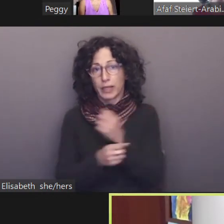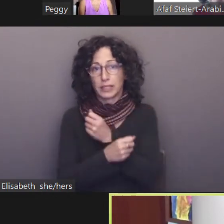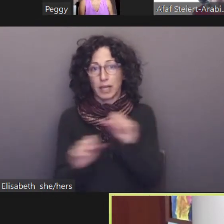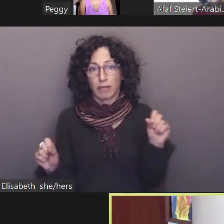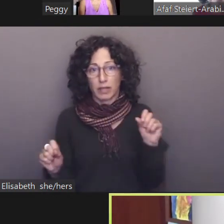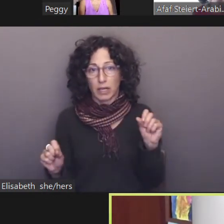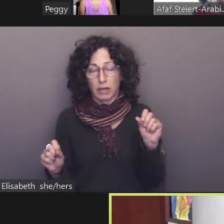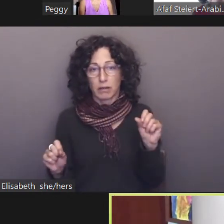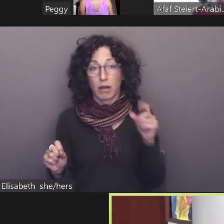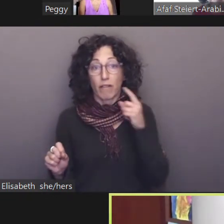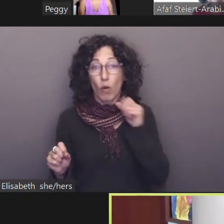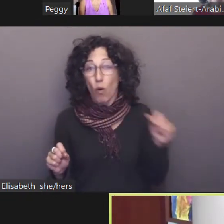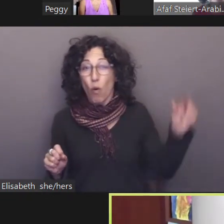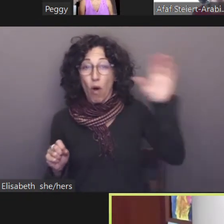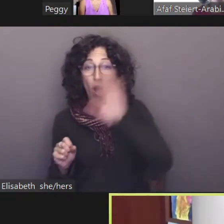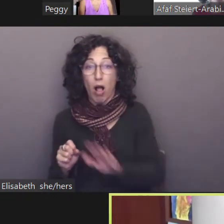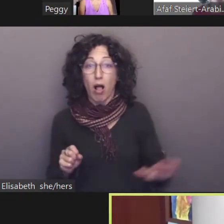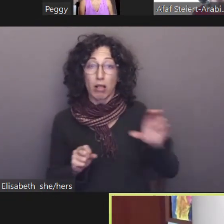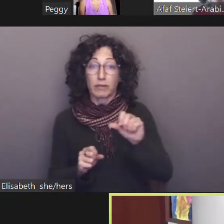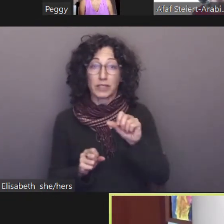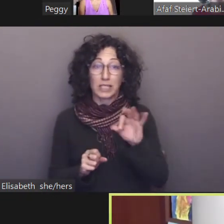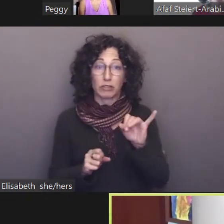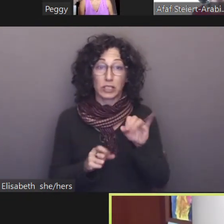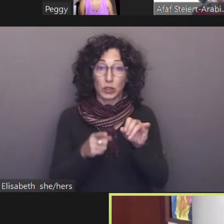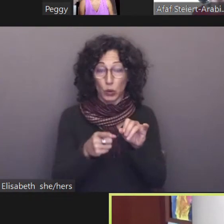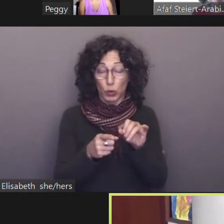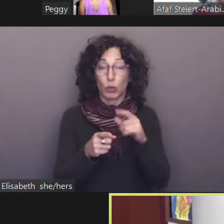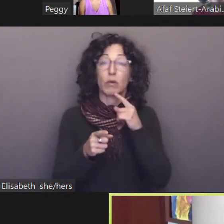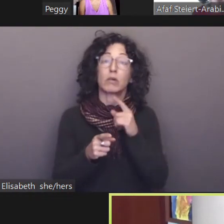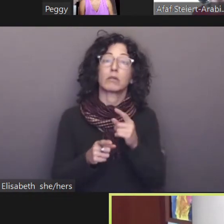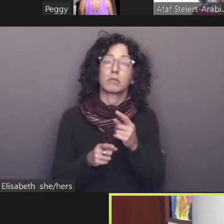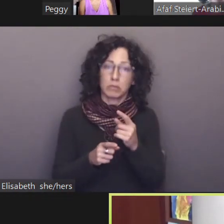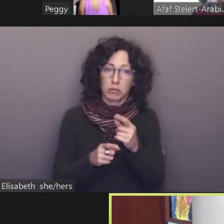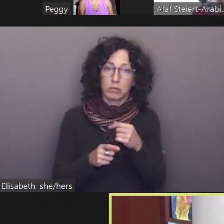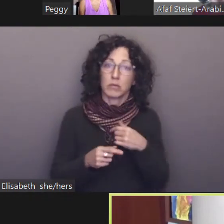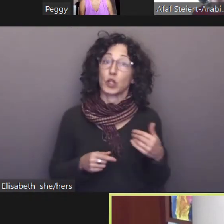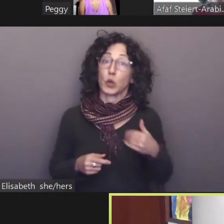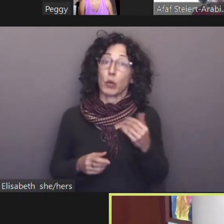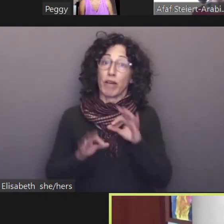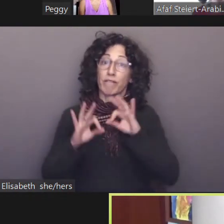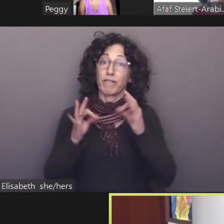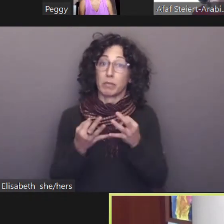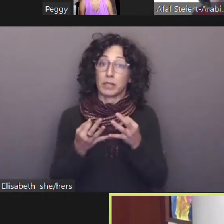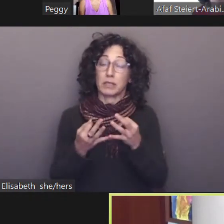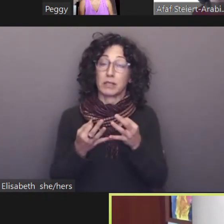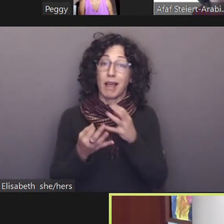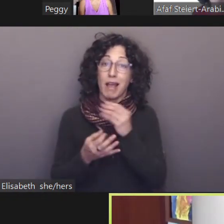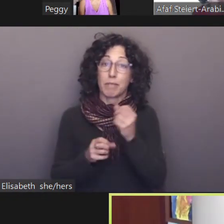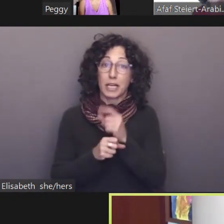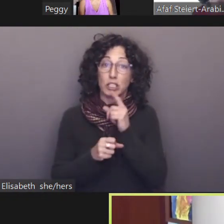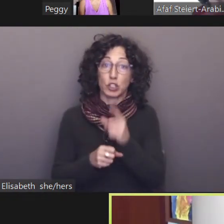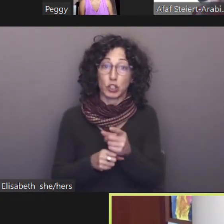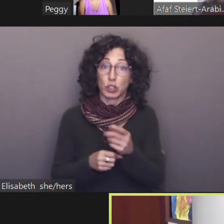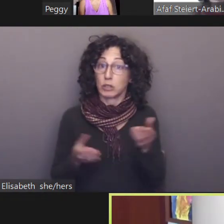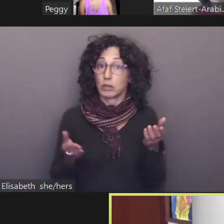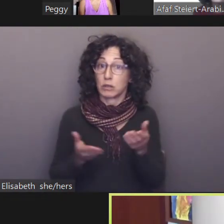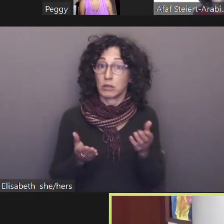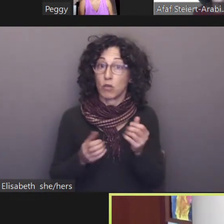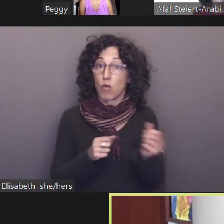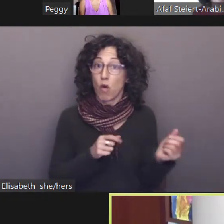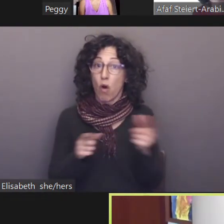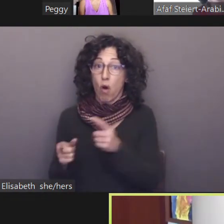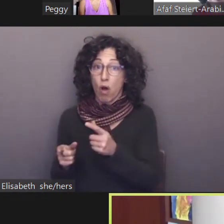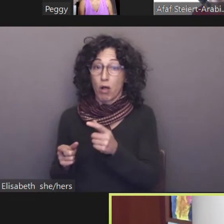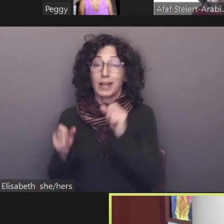and families, and ensuring safety of youth and families, and also ensuring that we can all be back for